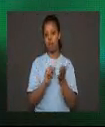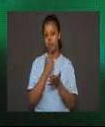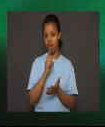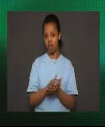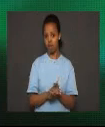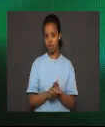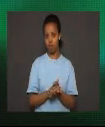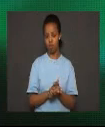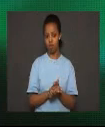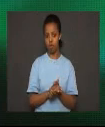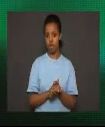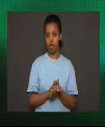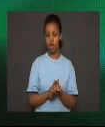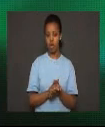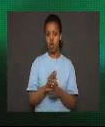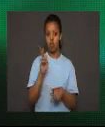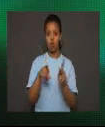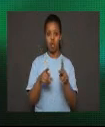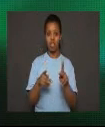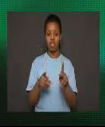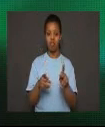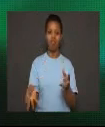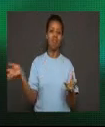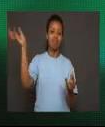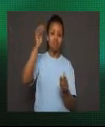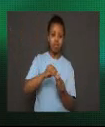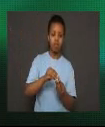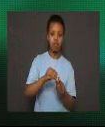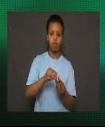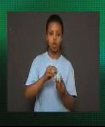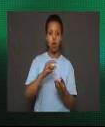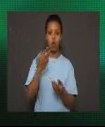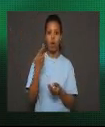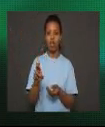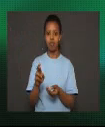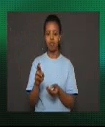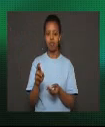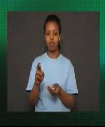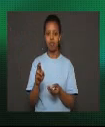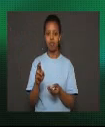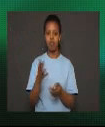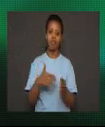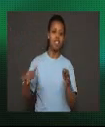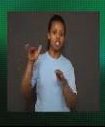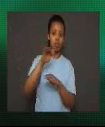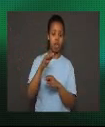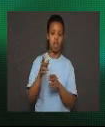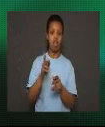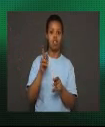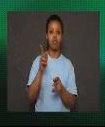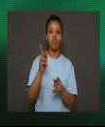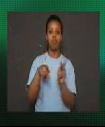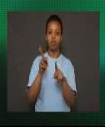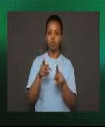The term population explosion or overpopulation is a condition